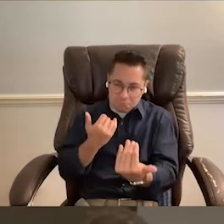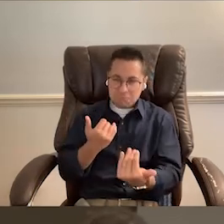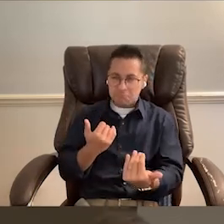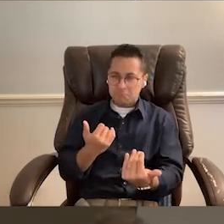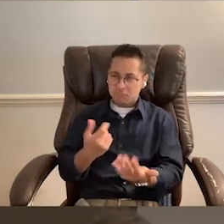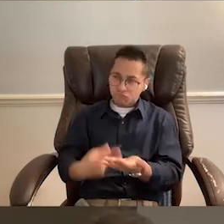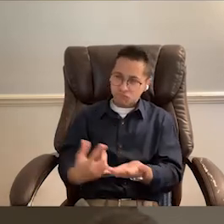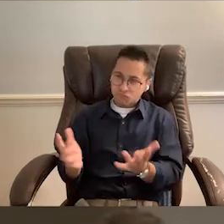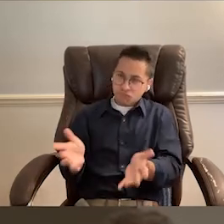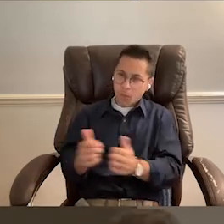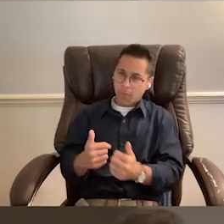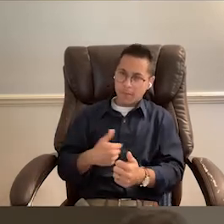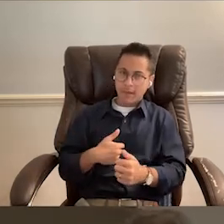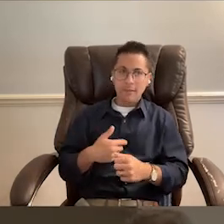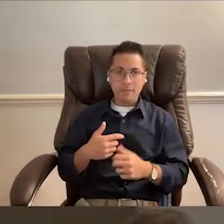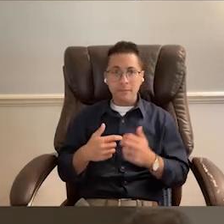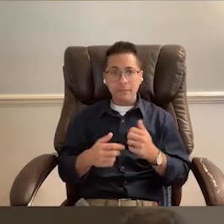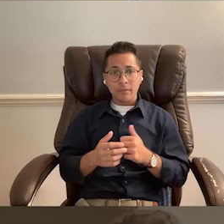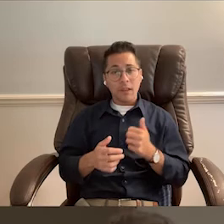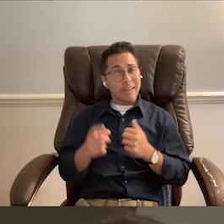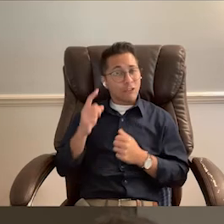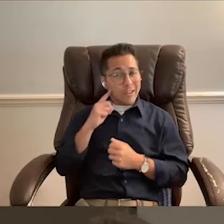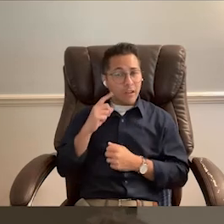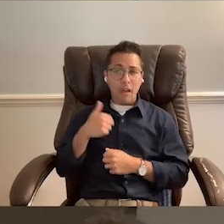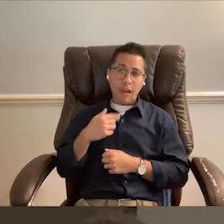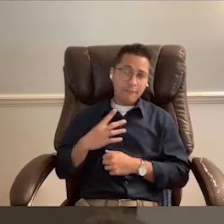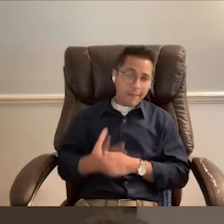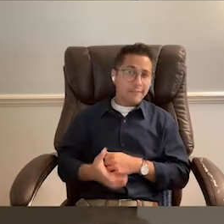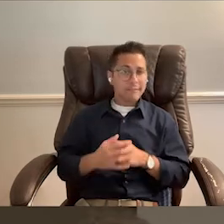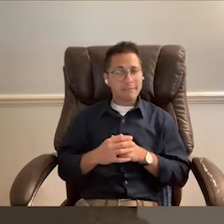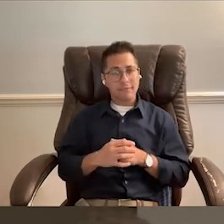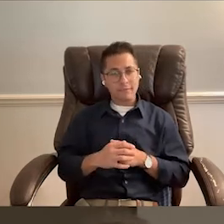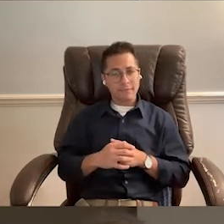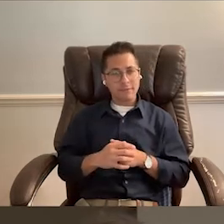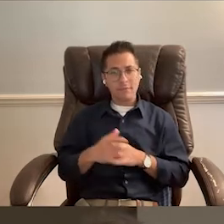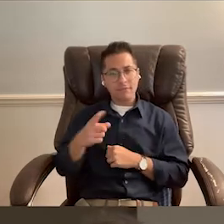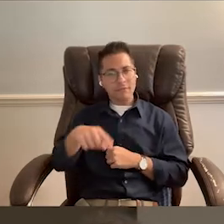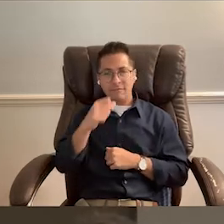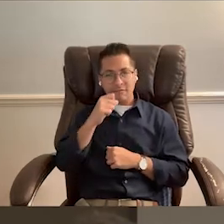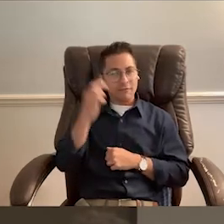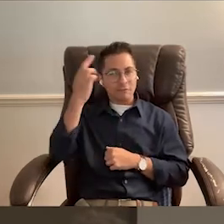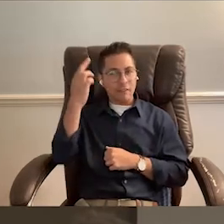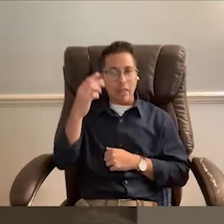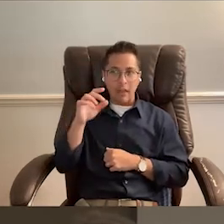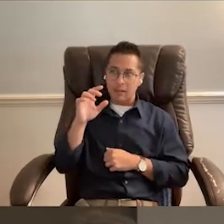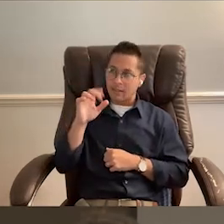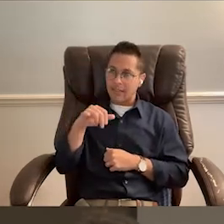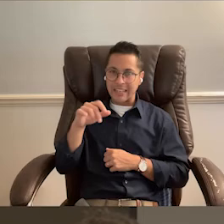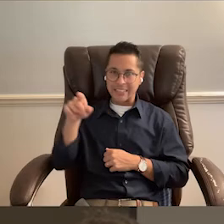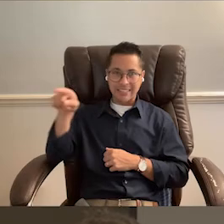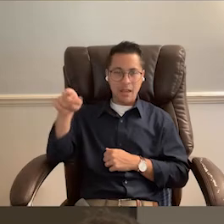to push, like, obviously something's not wrong, talk to me. A lot of times we just hear I'm fine